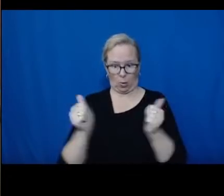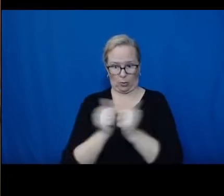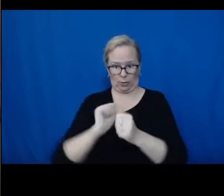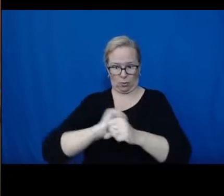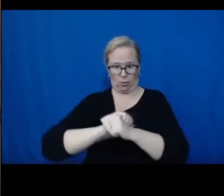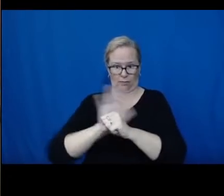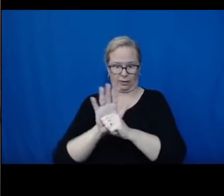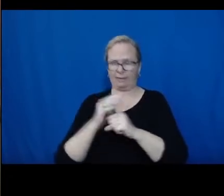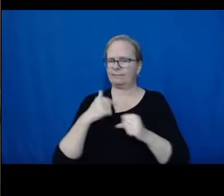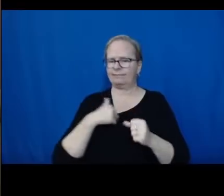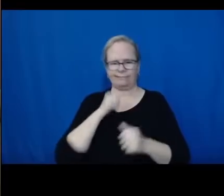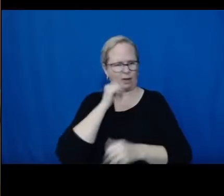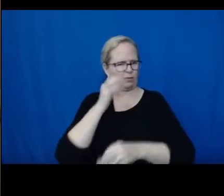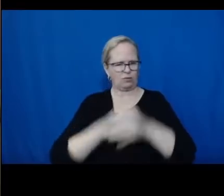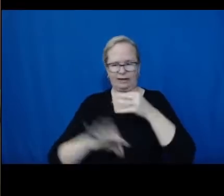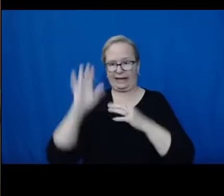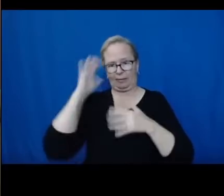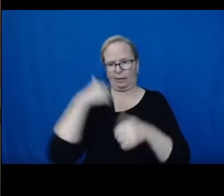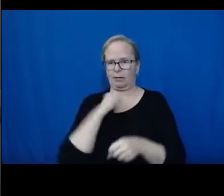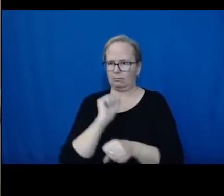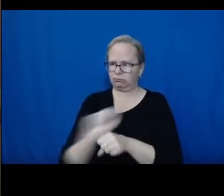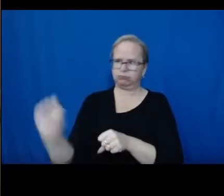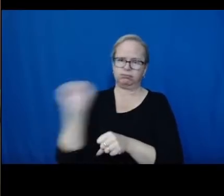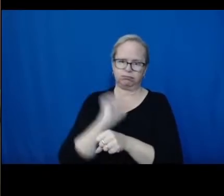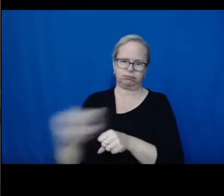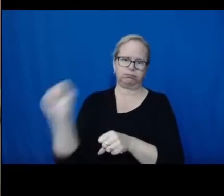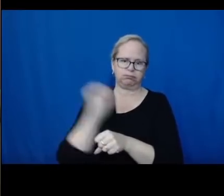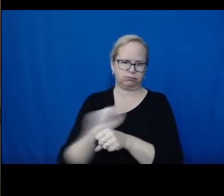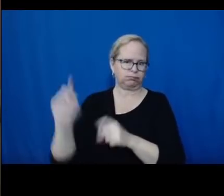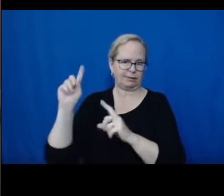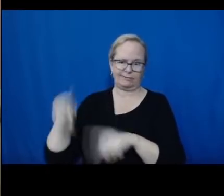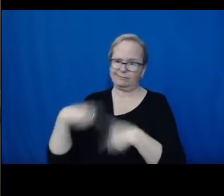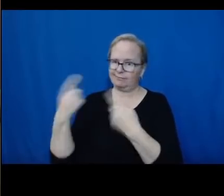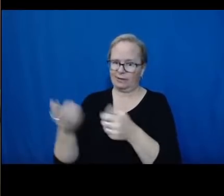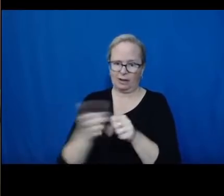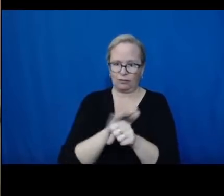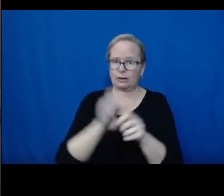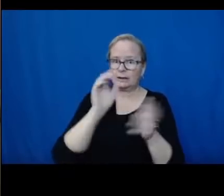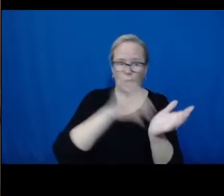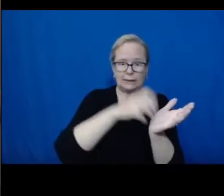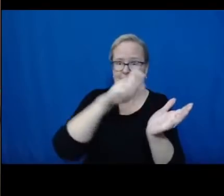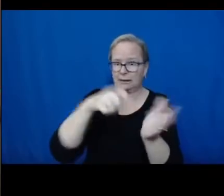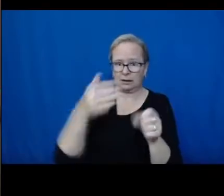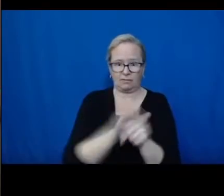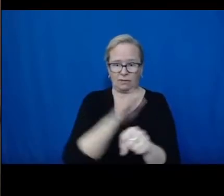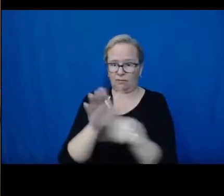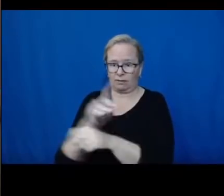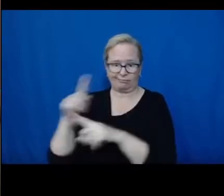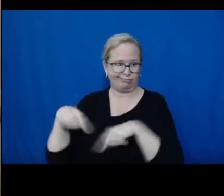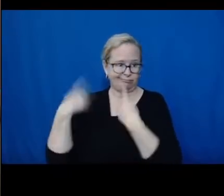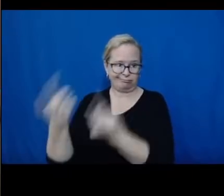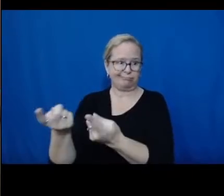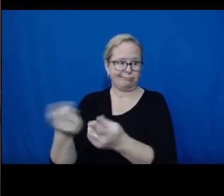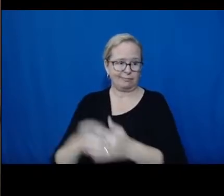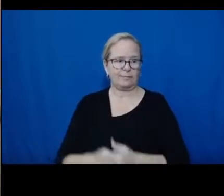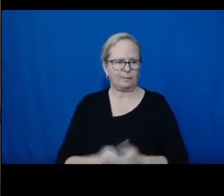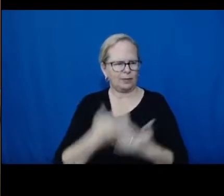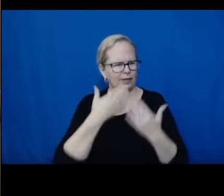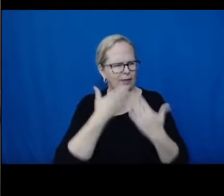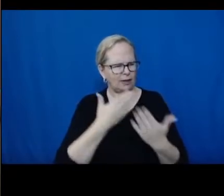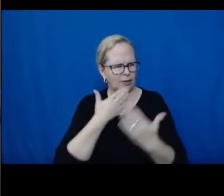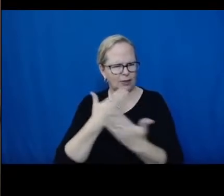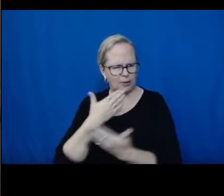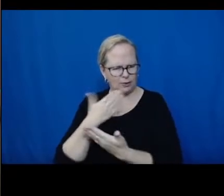of the time I'm not necessarily covering for someone right now, more as just being an extra body to cover shifts. Thank you very much. I appreciate